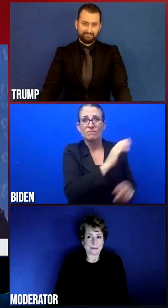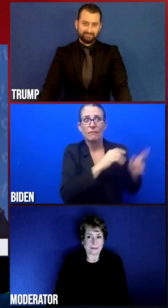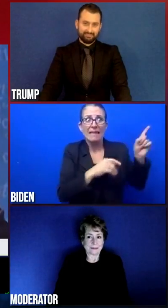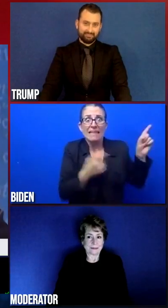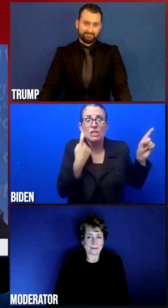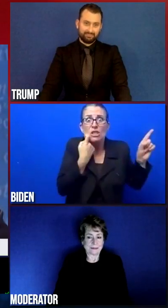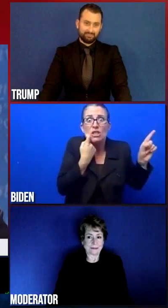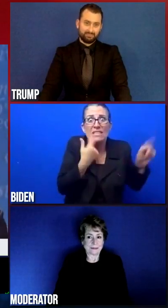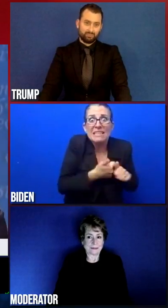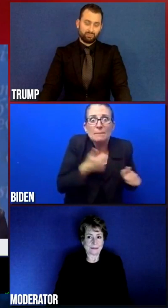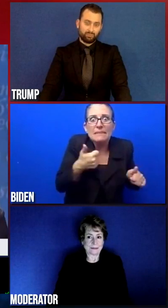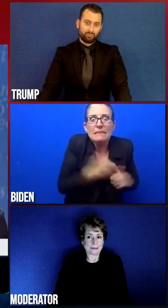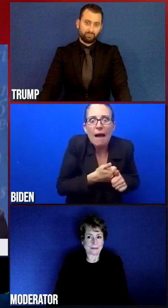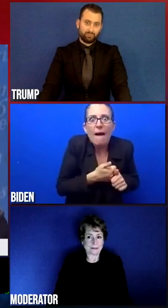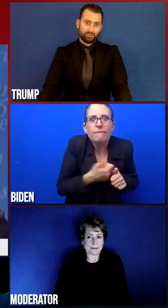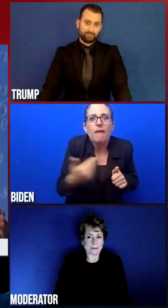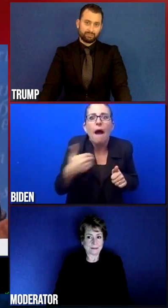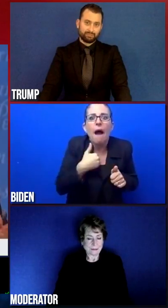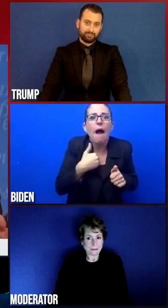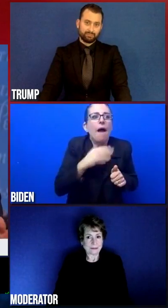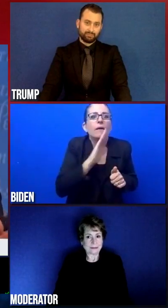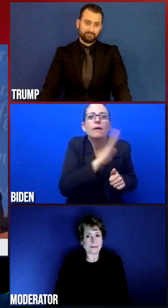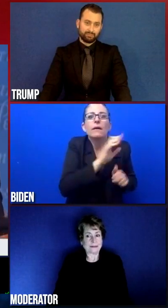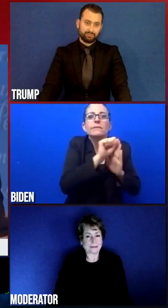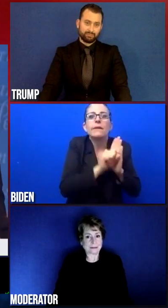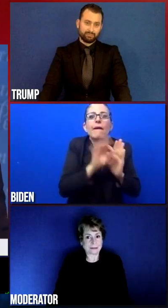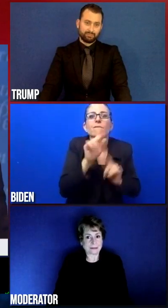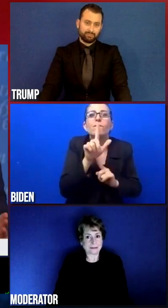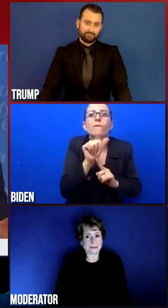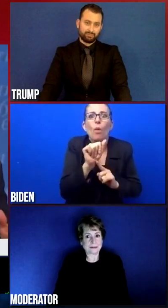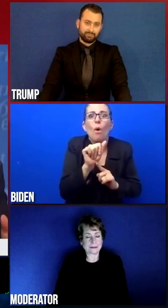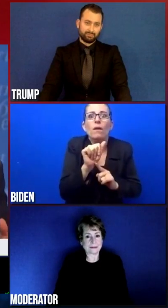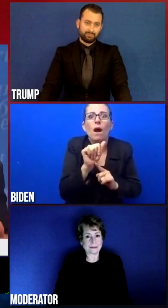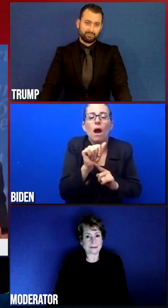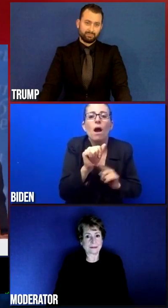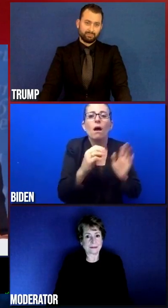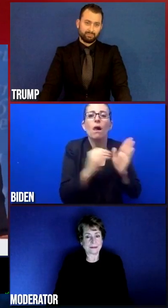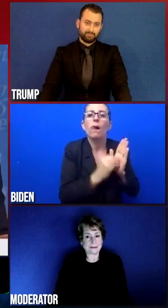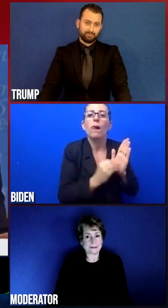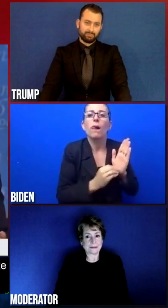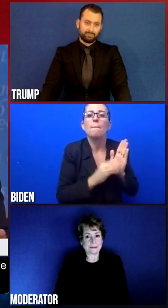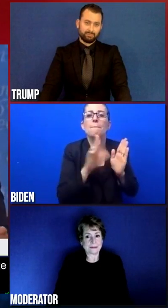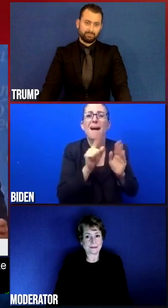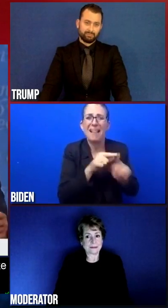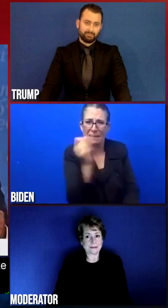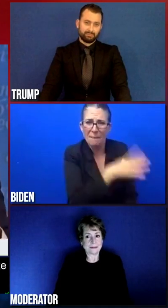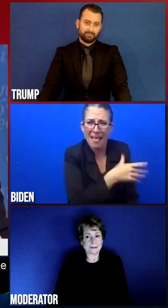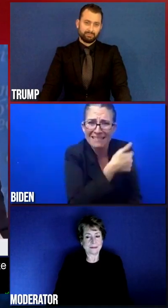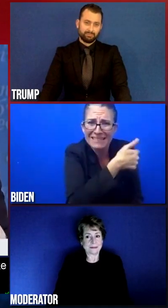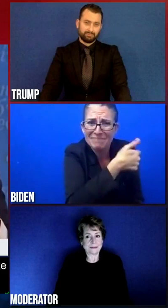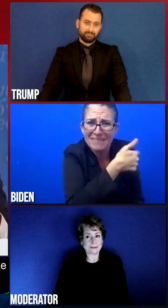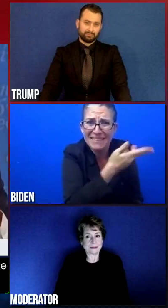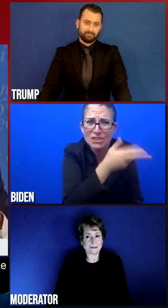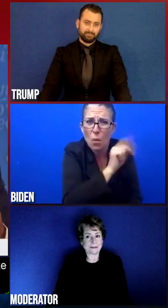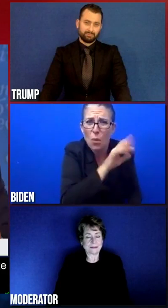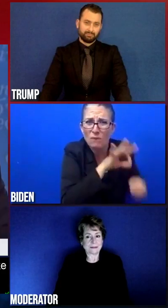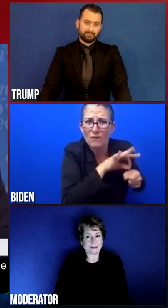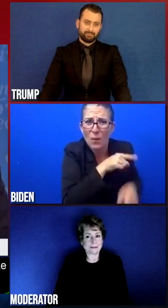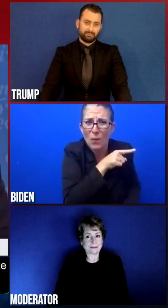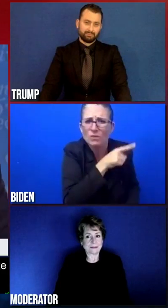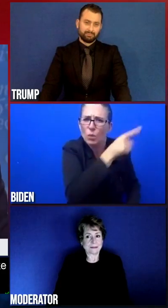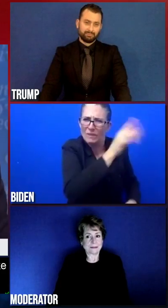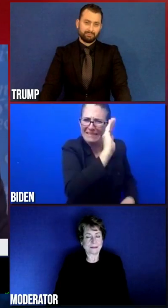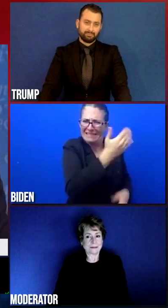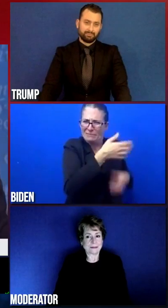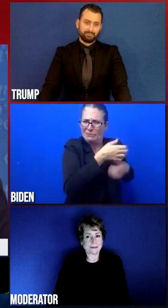enough poll watchers are there to make sure they can socially distance. The polls are open on time, and the polls stay open until the votes are